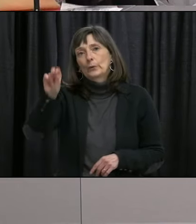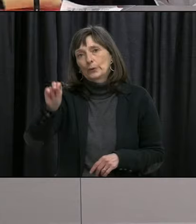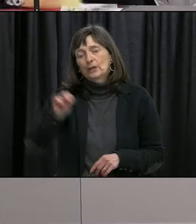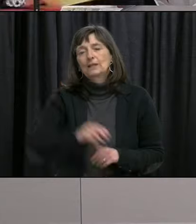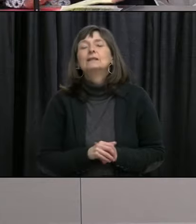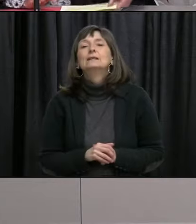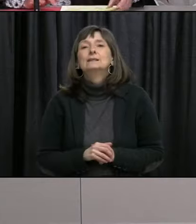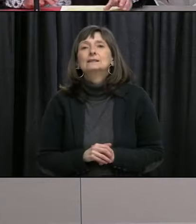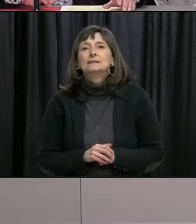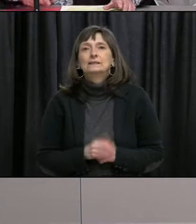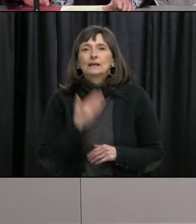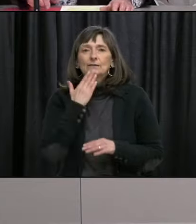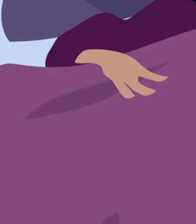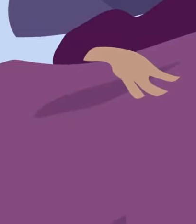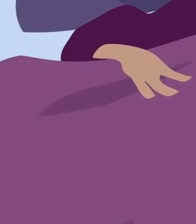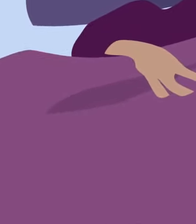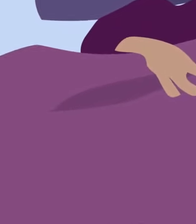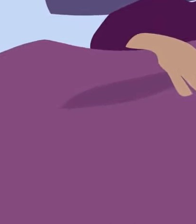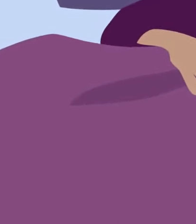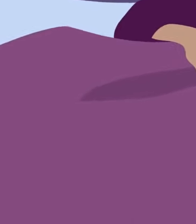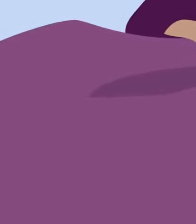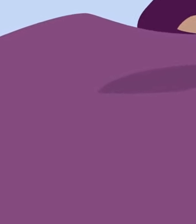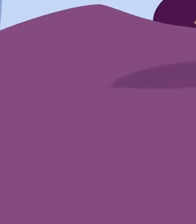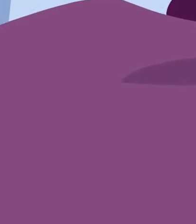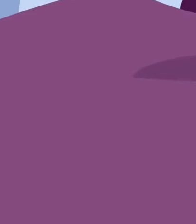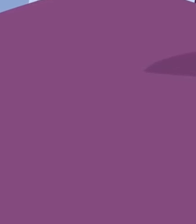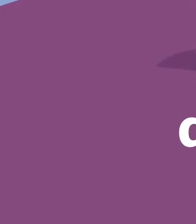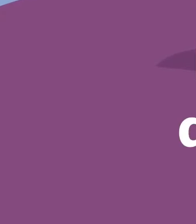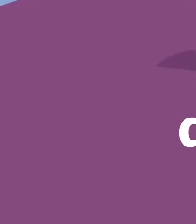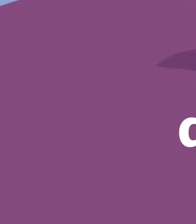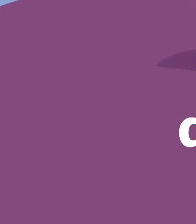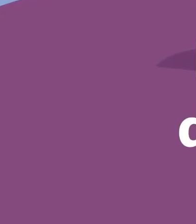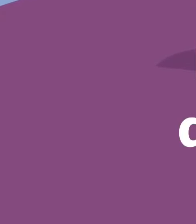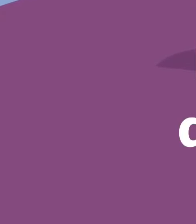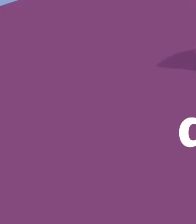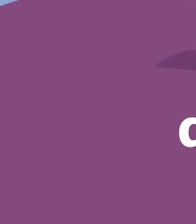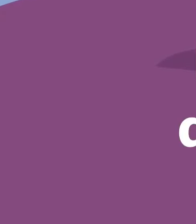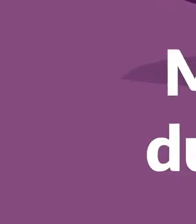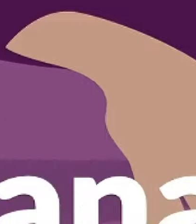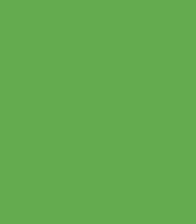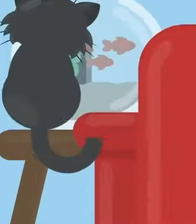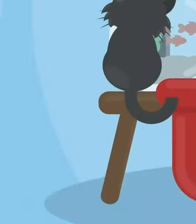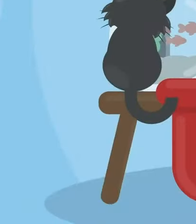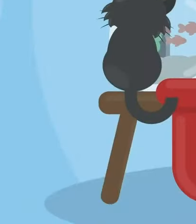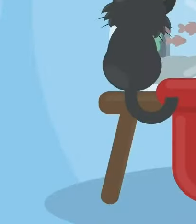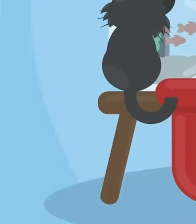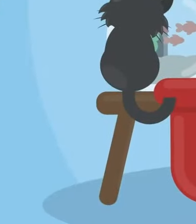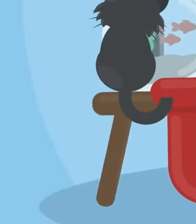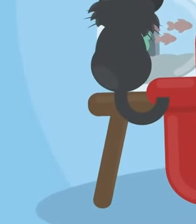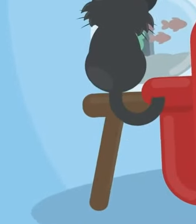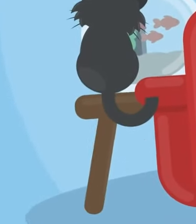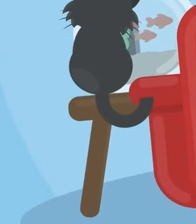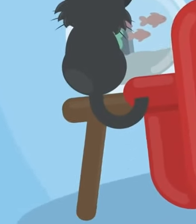great evening.